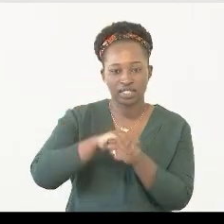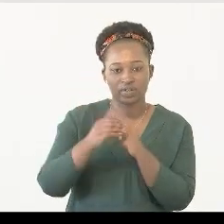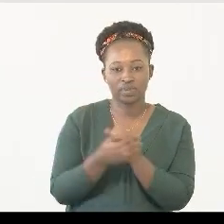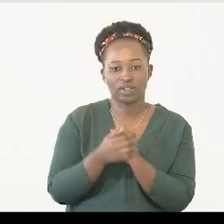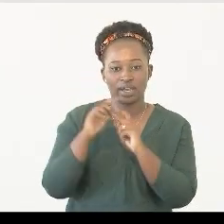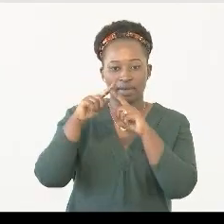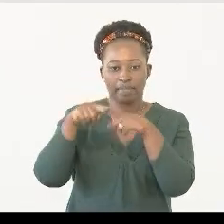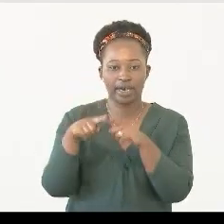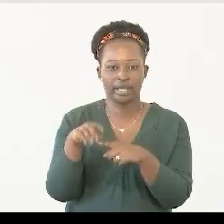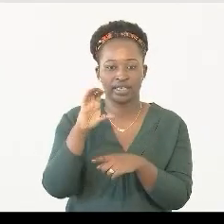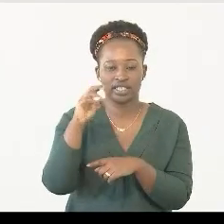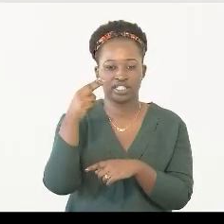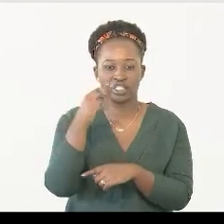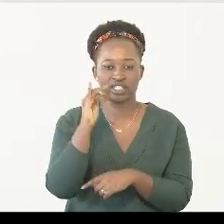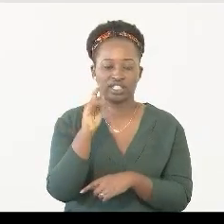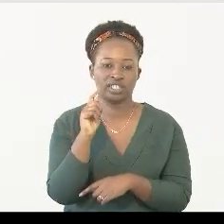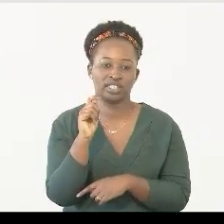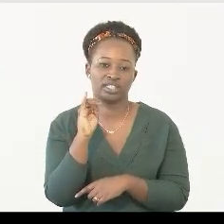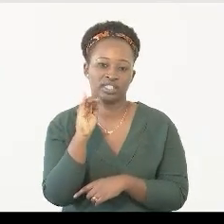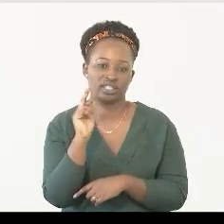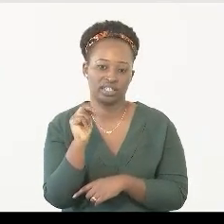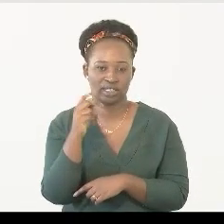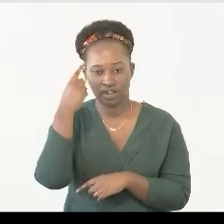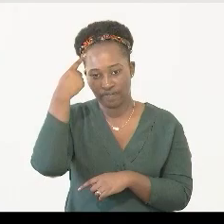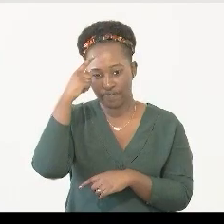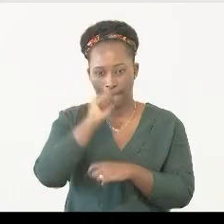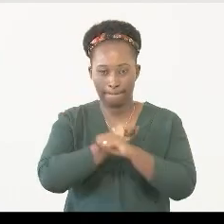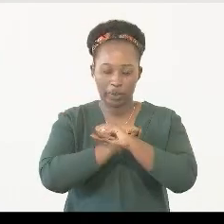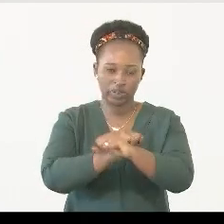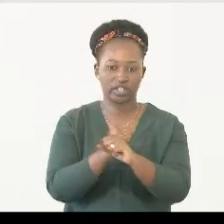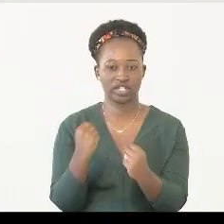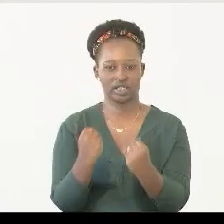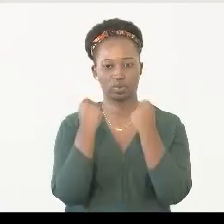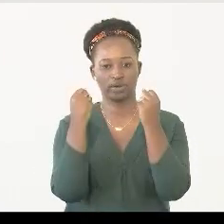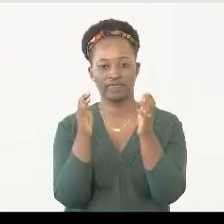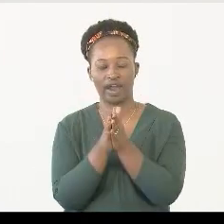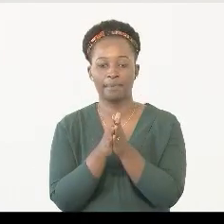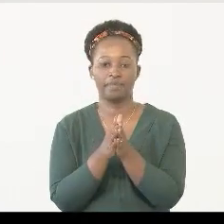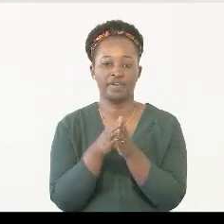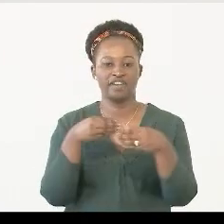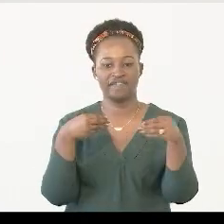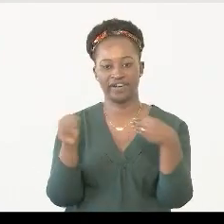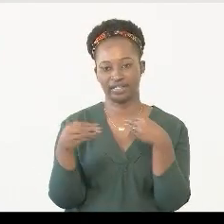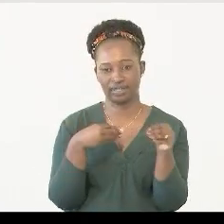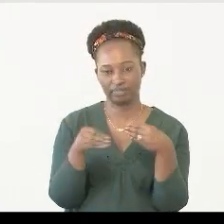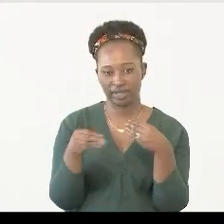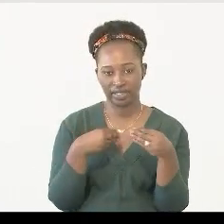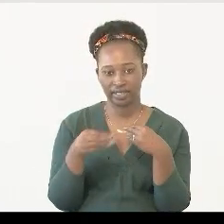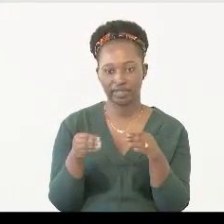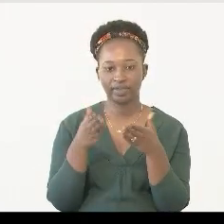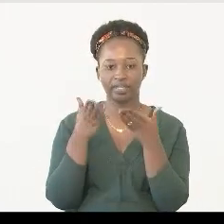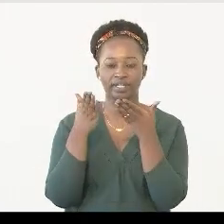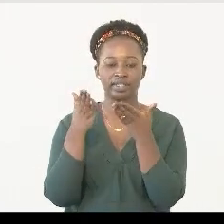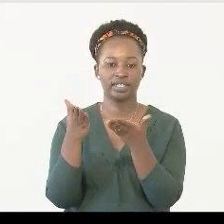And this exoskeleton is for protection, strength, and flexibility. This